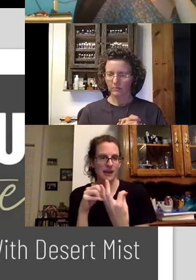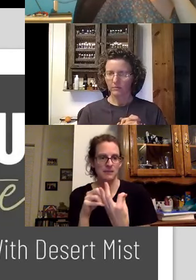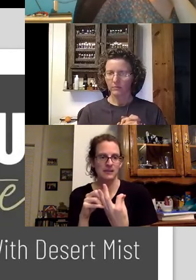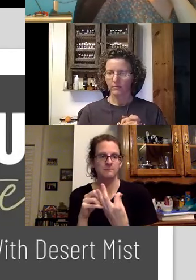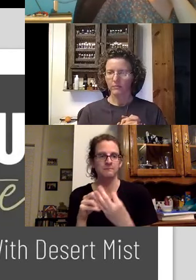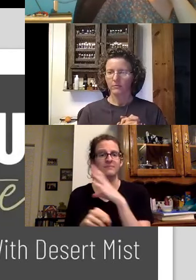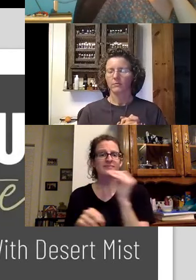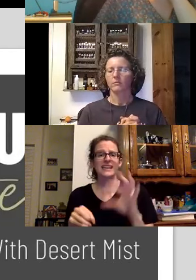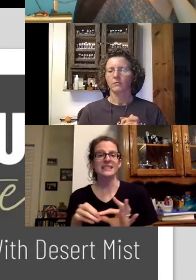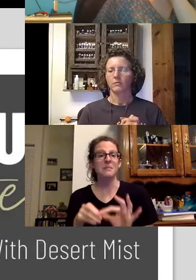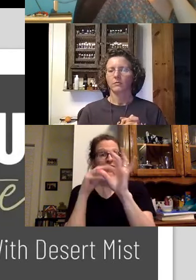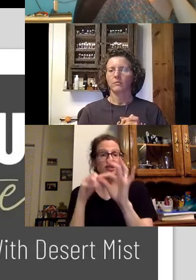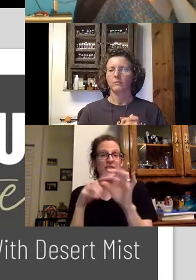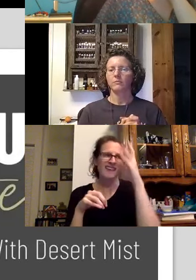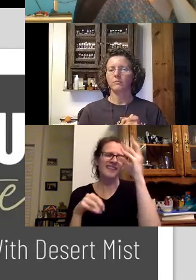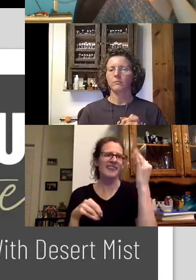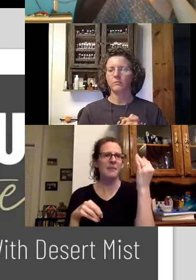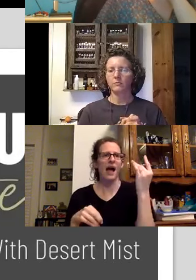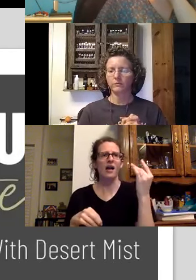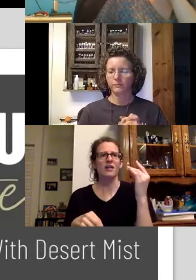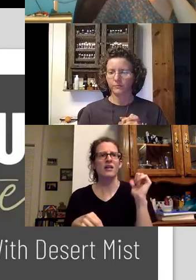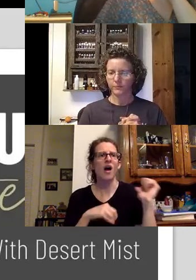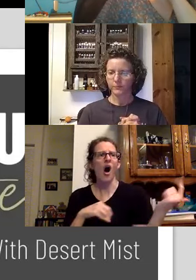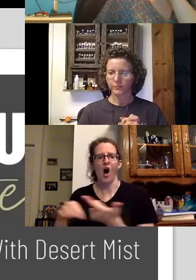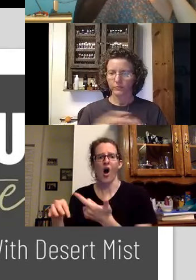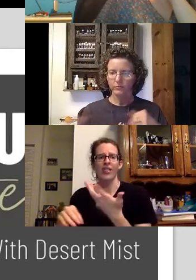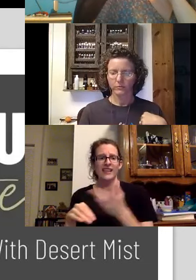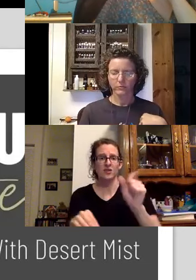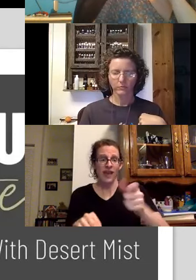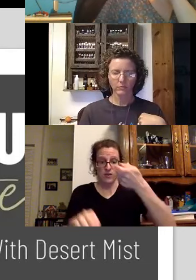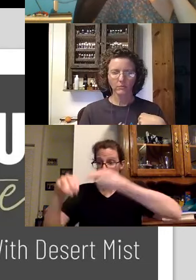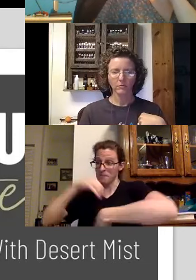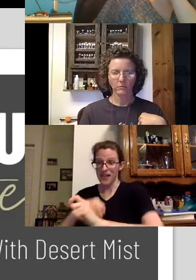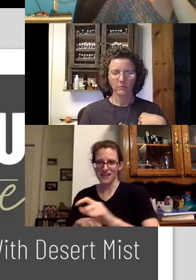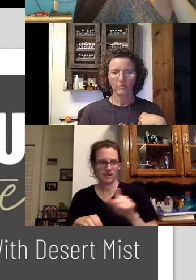especially when you consider all the things that you can replace with it.